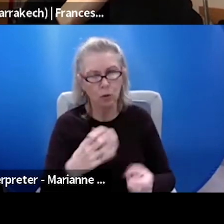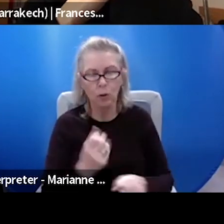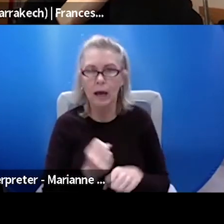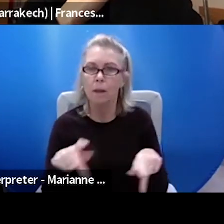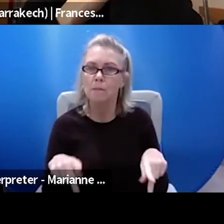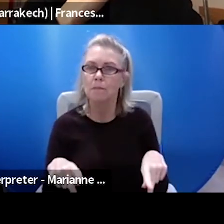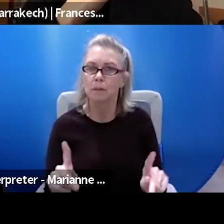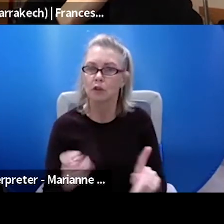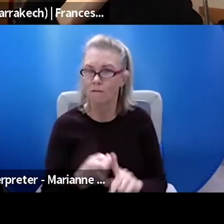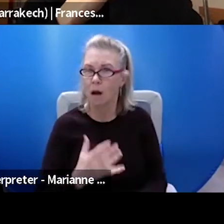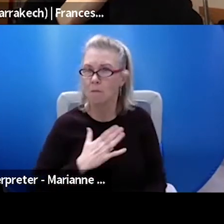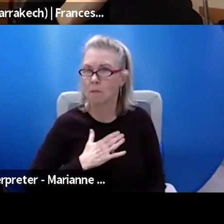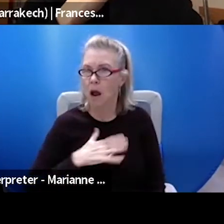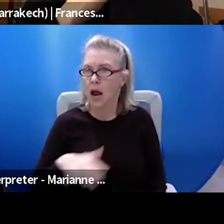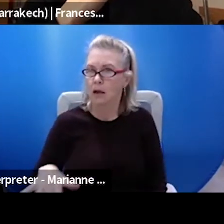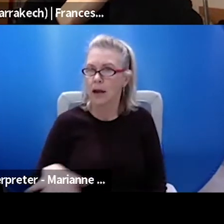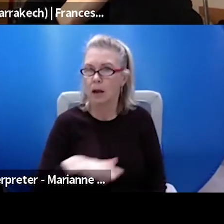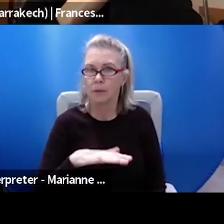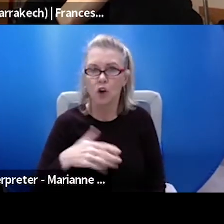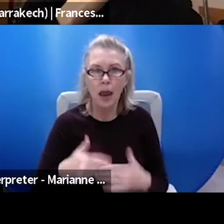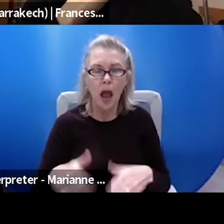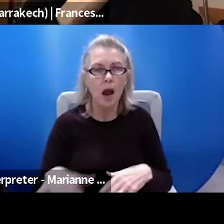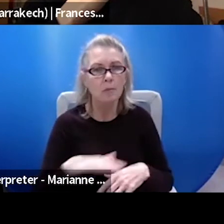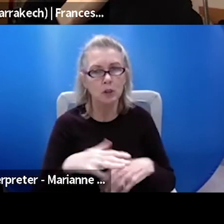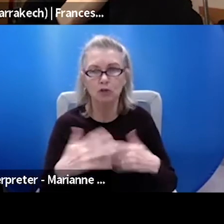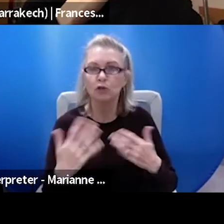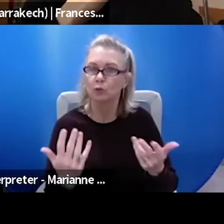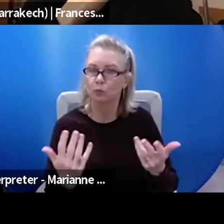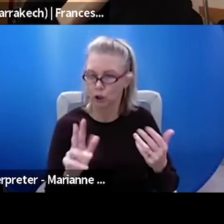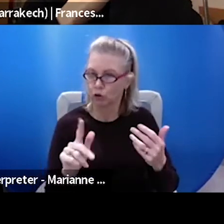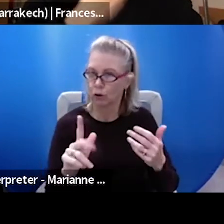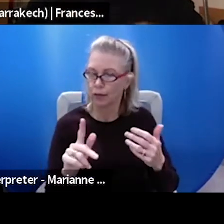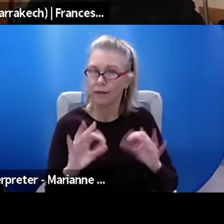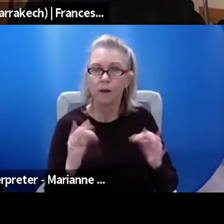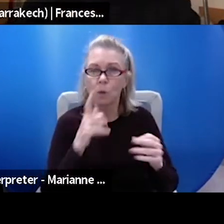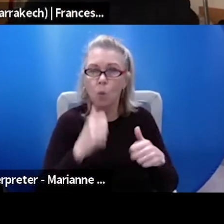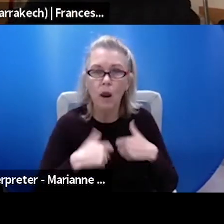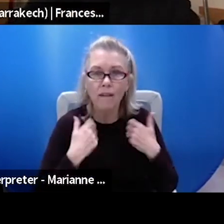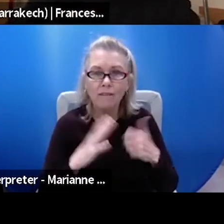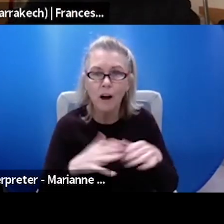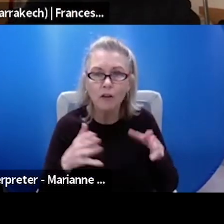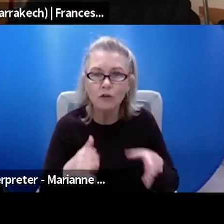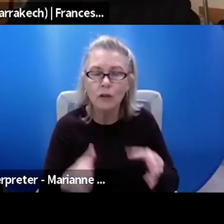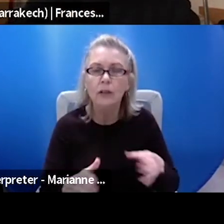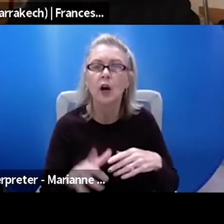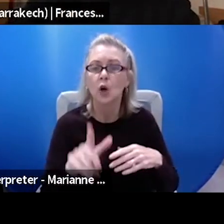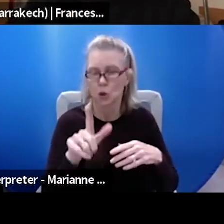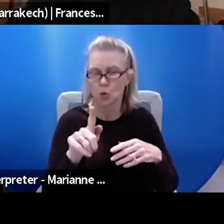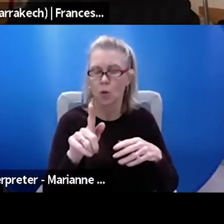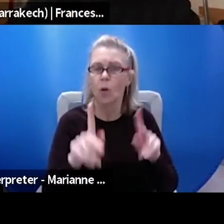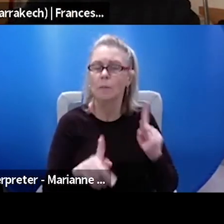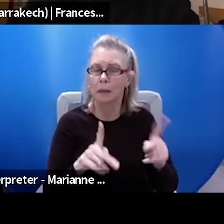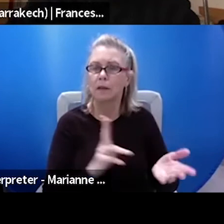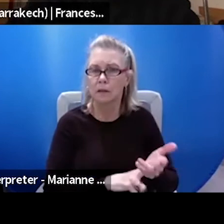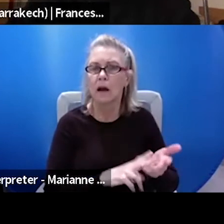permission from my neighbors. And so of the 23 families that live on the street, 21 people signed the letter of support.